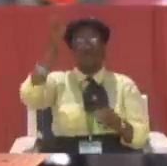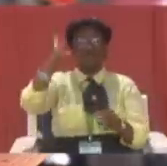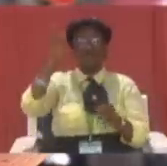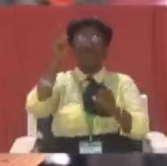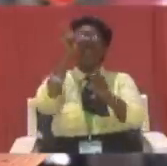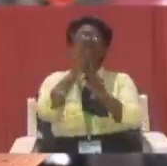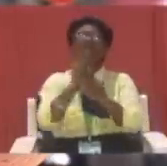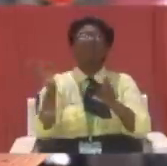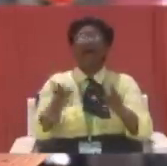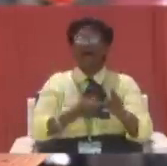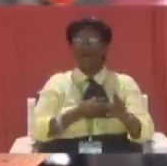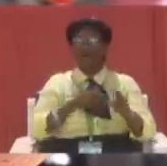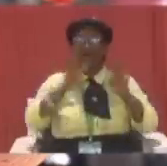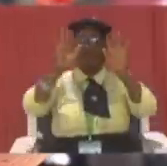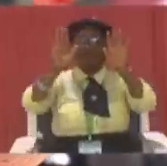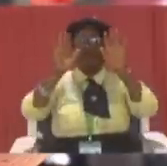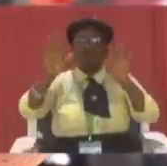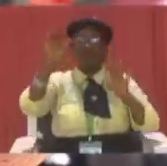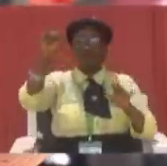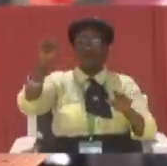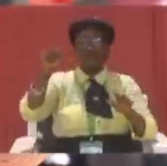And moved on to say that